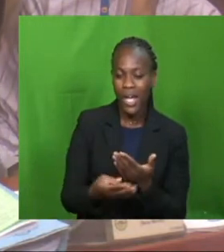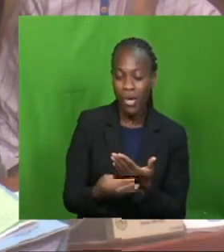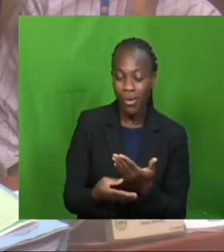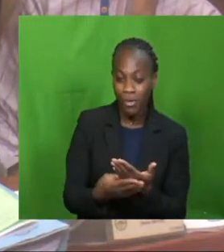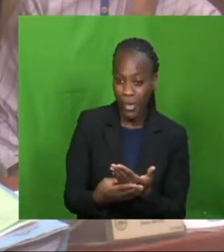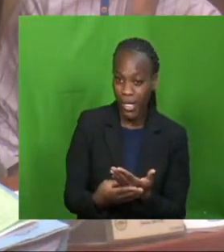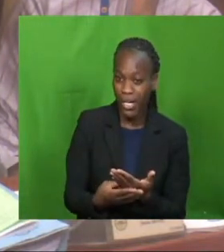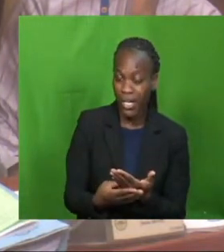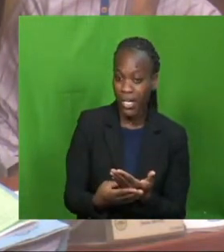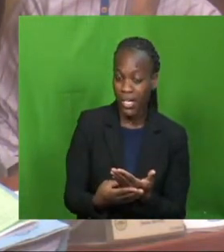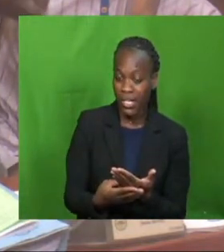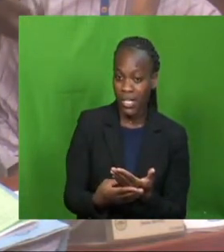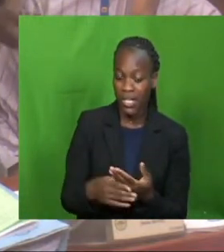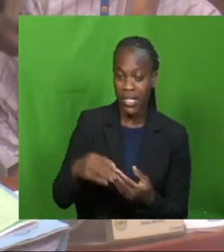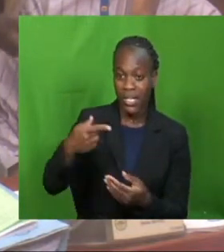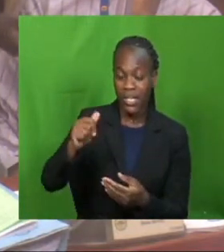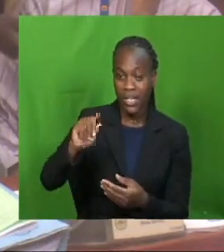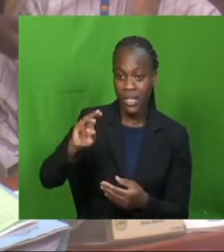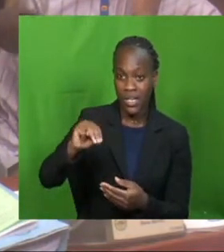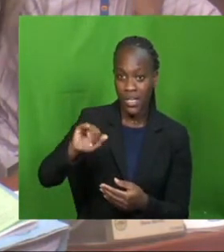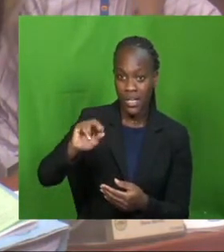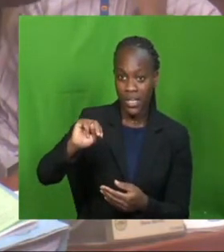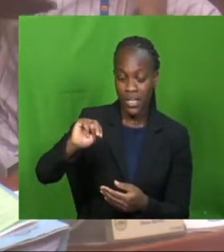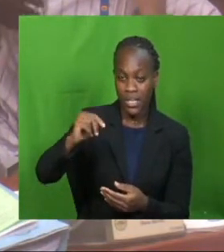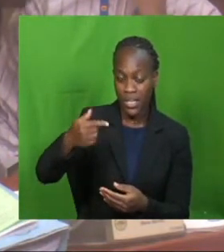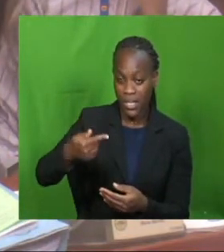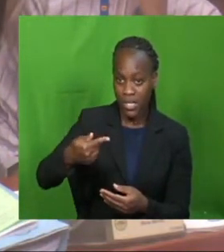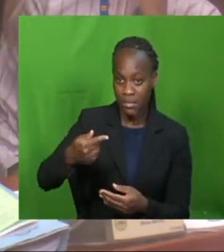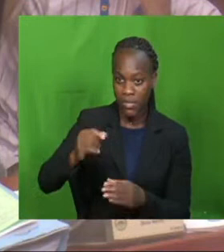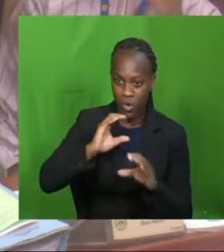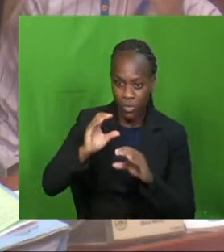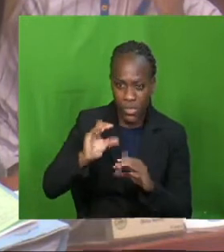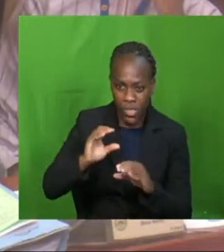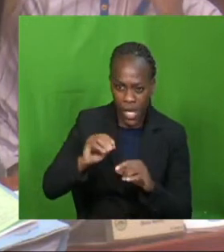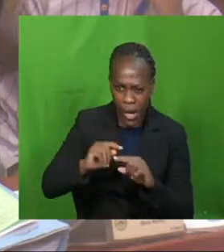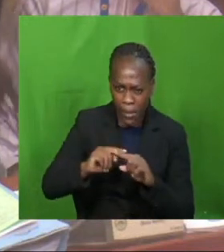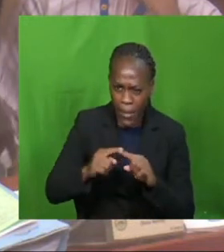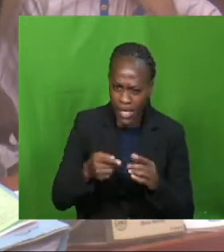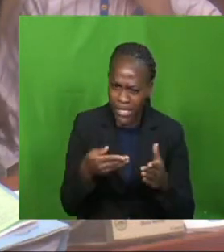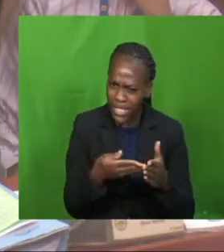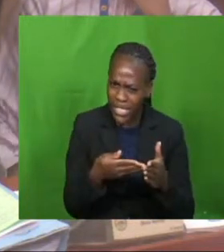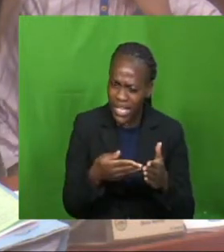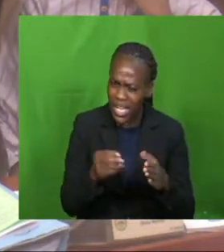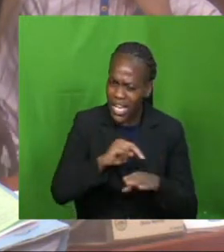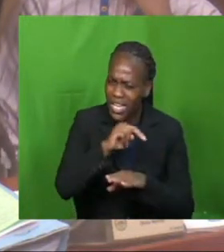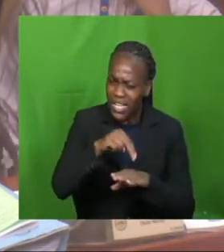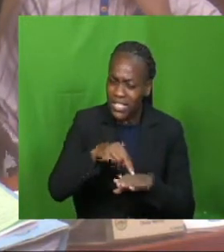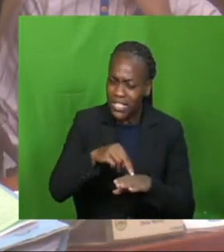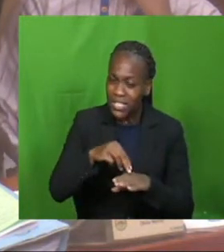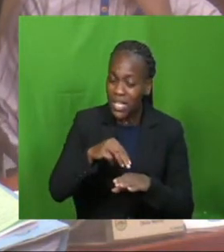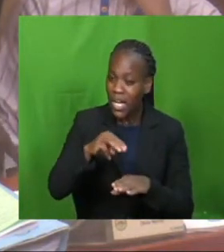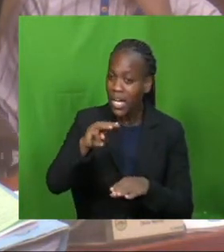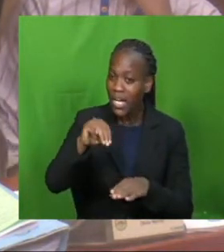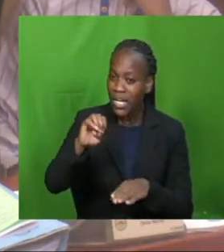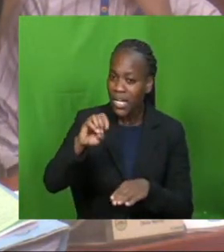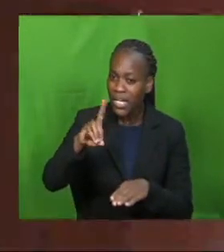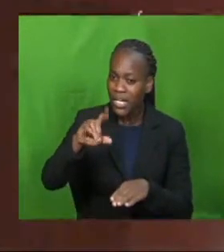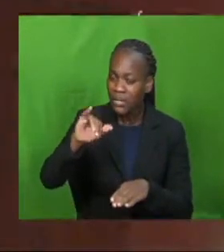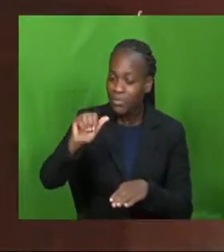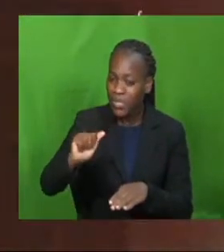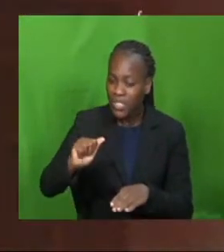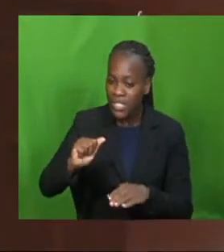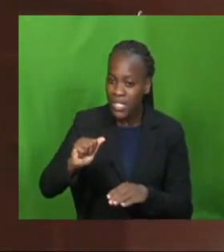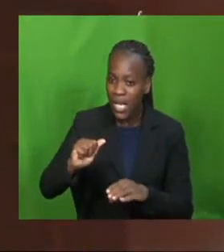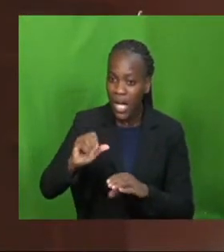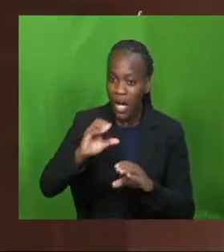conspicuously lost is the National Media Commission and the National